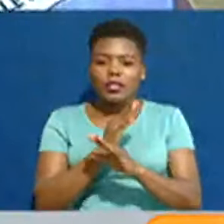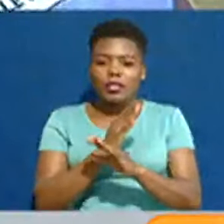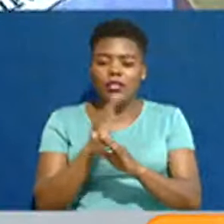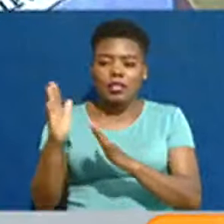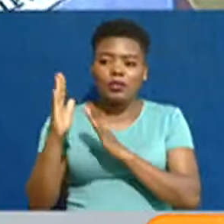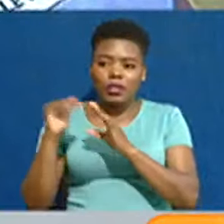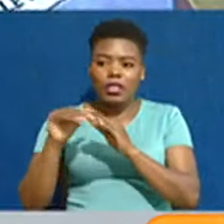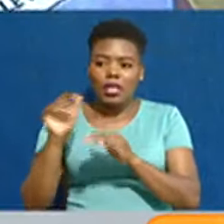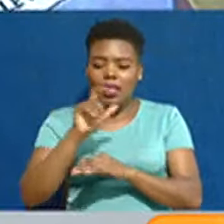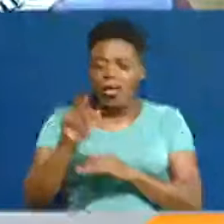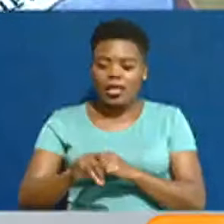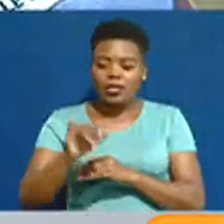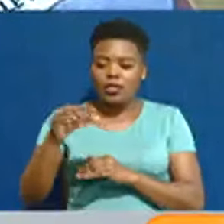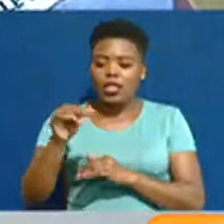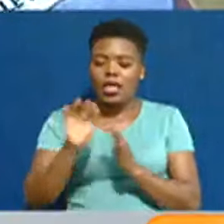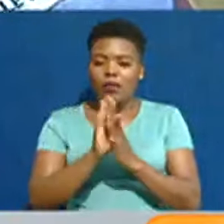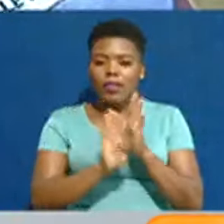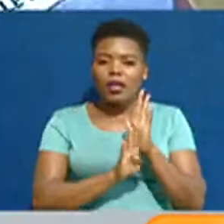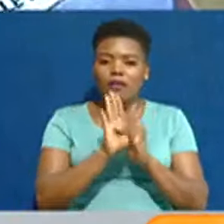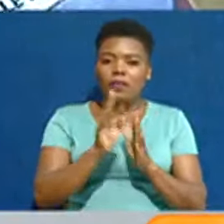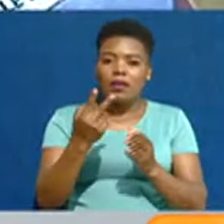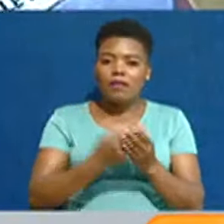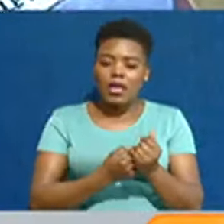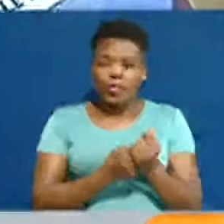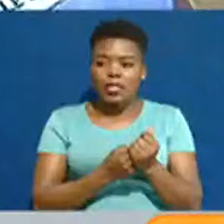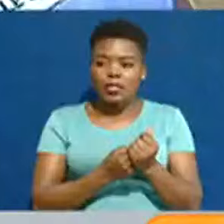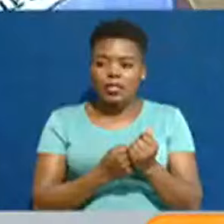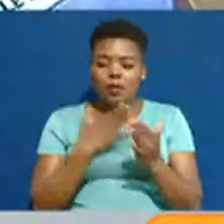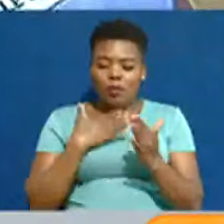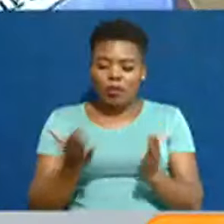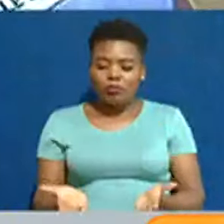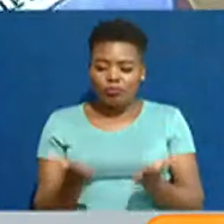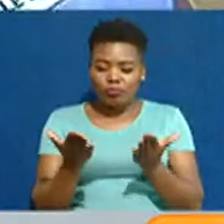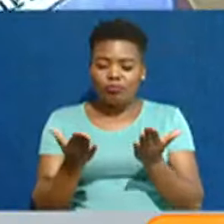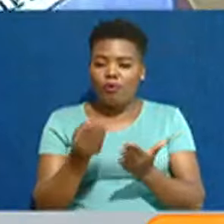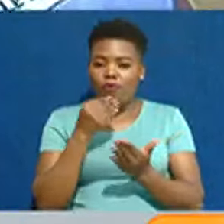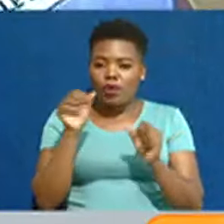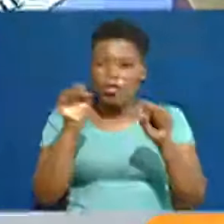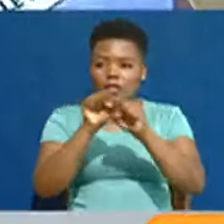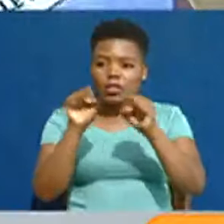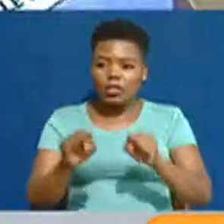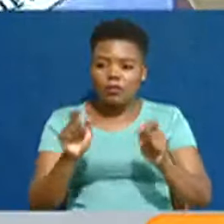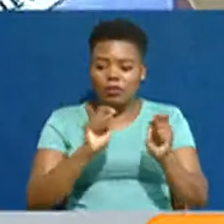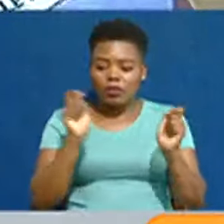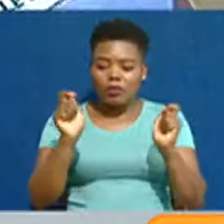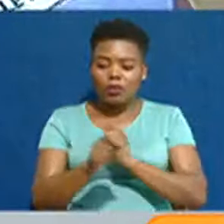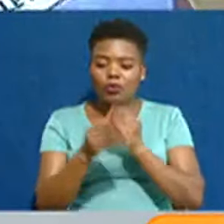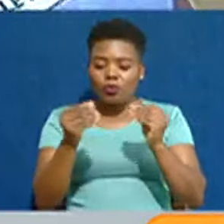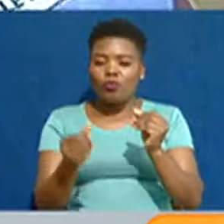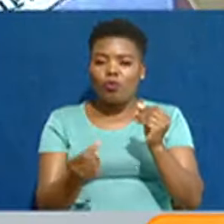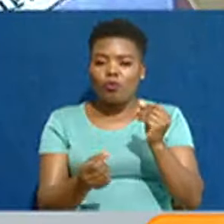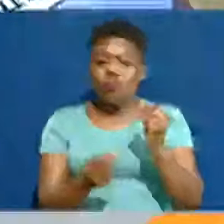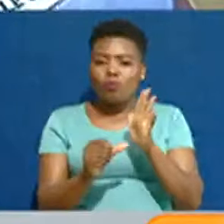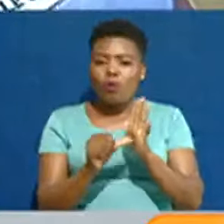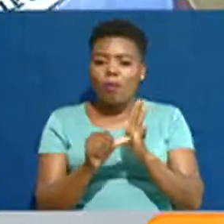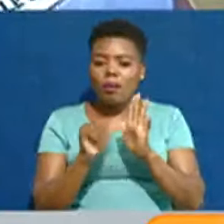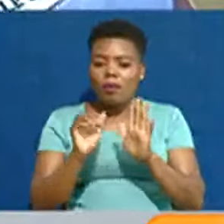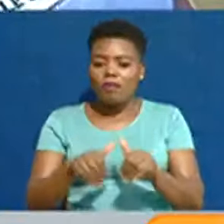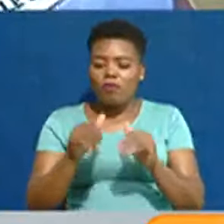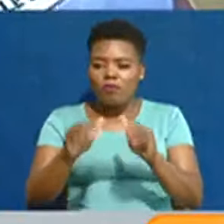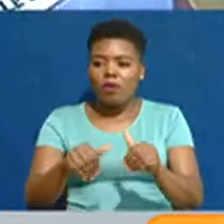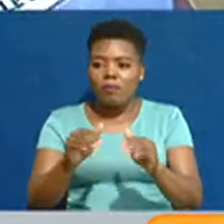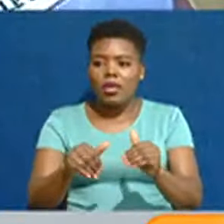region. IGAD and its development partners are seeking to accelerate food systems transformation to address critical agricultural and food